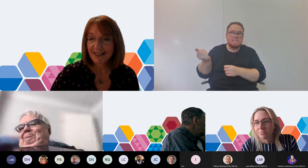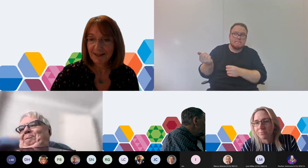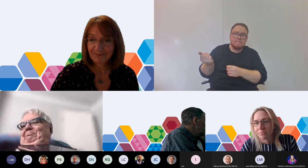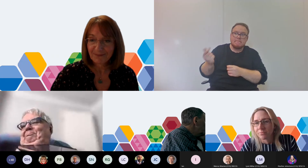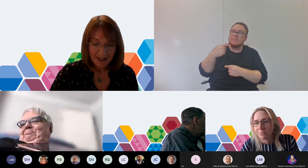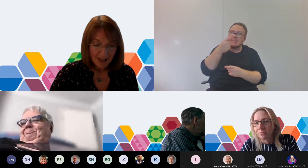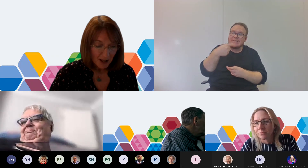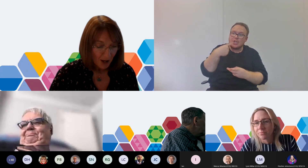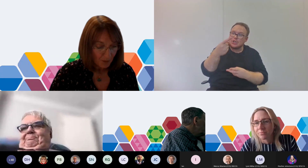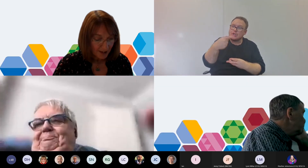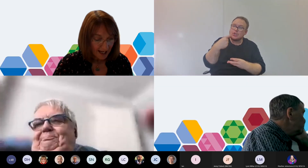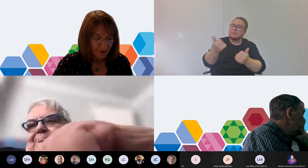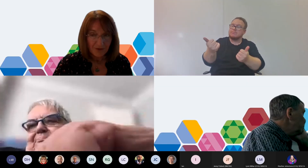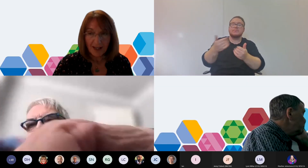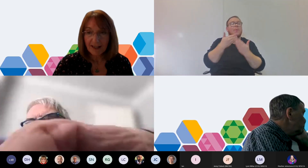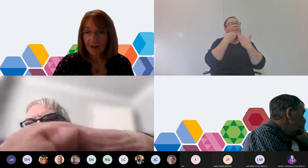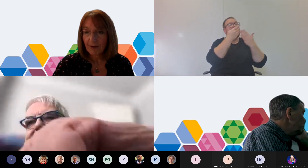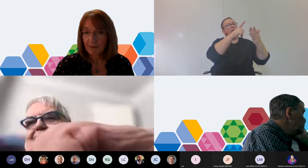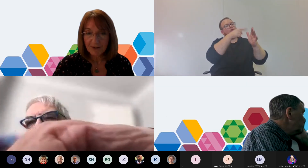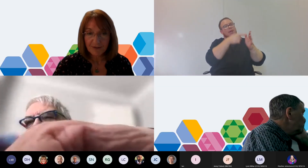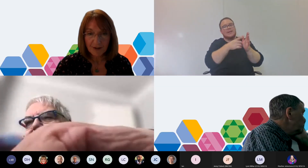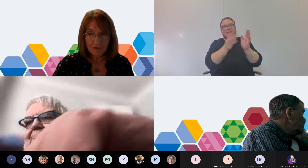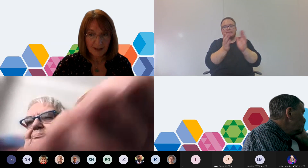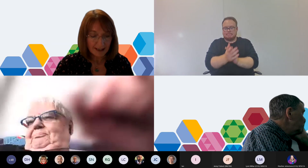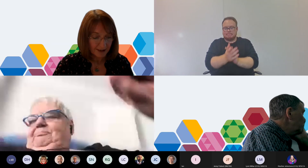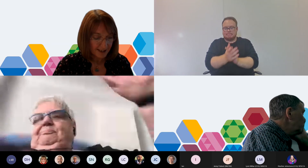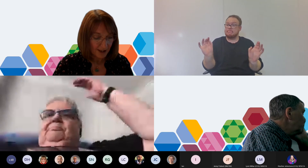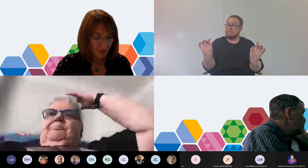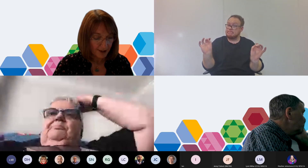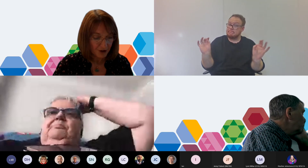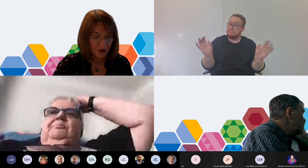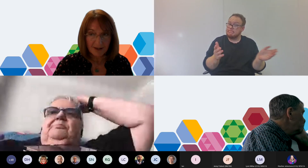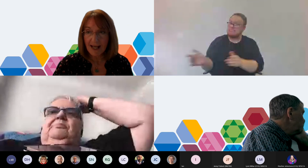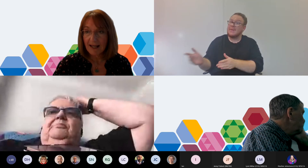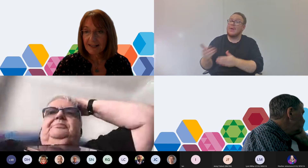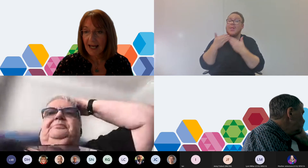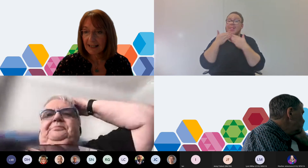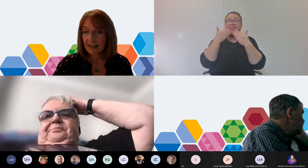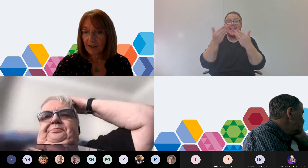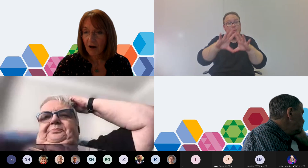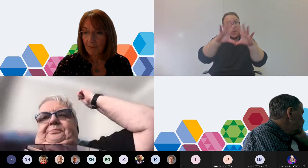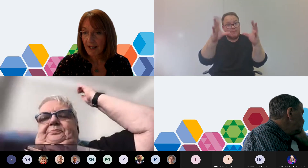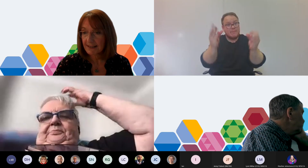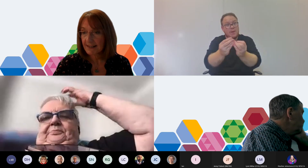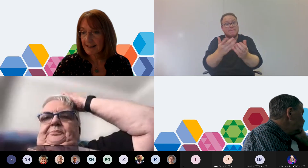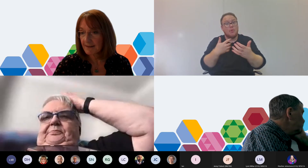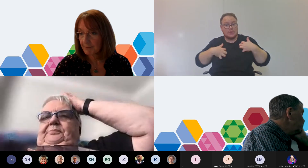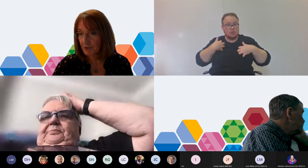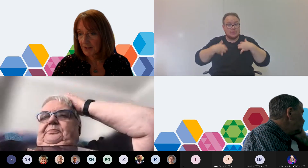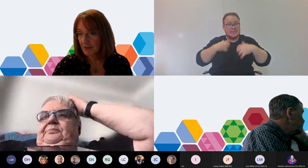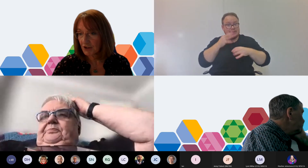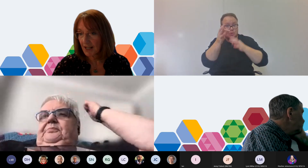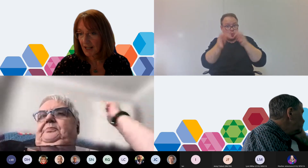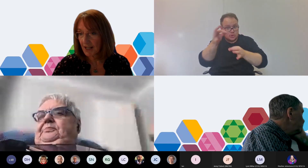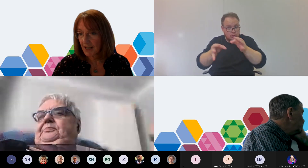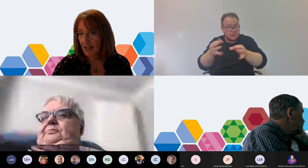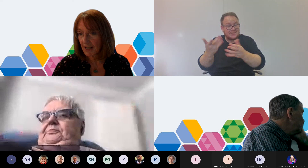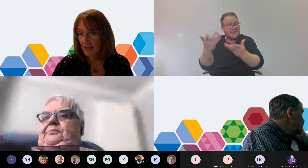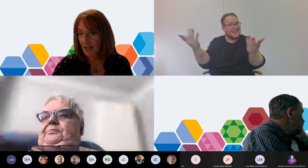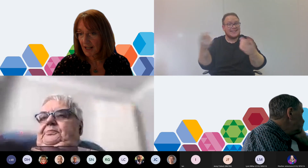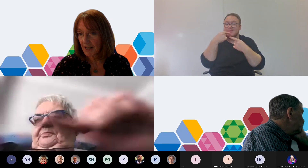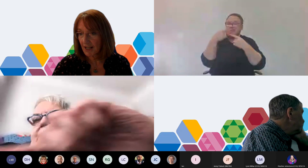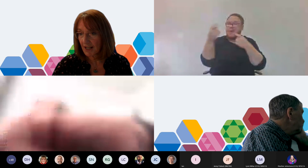Thank you, Jenny. Okay, so thank you everybody for those really interesting questions, and any comments that have been put in the chat